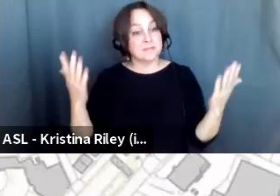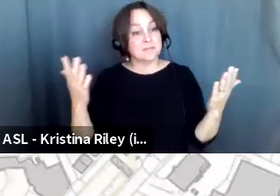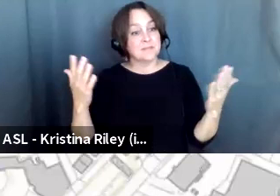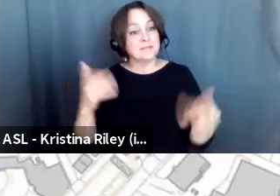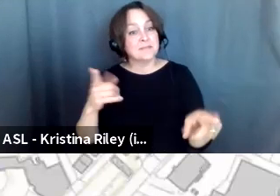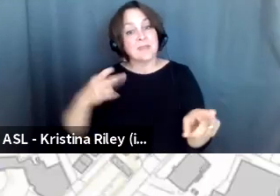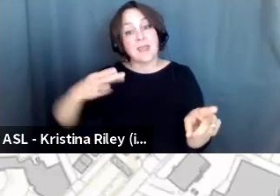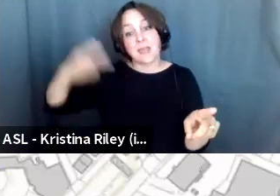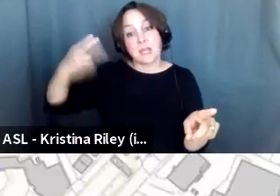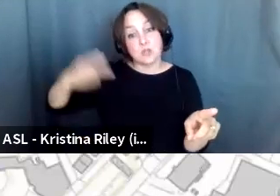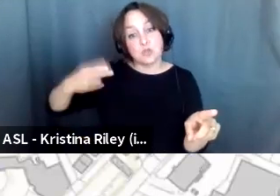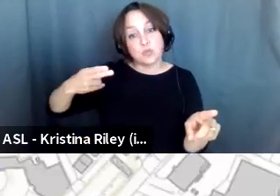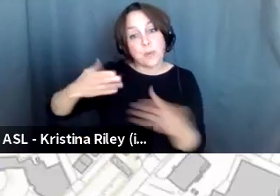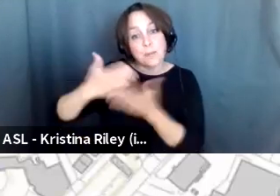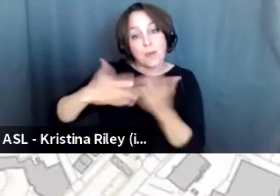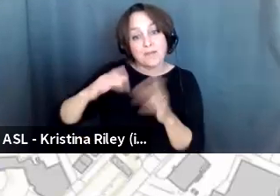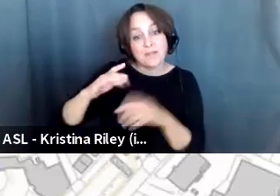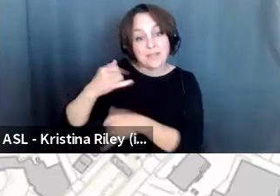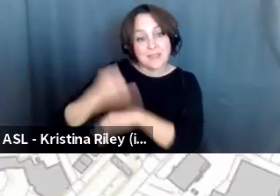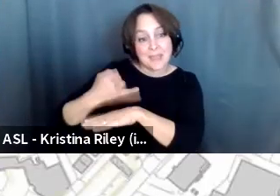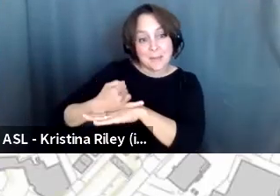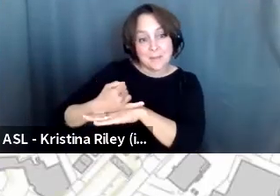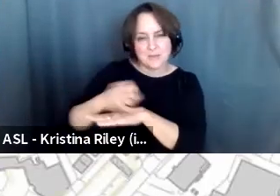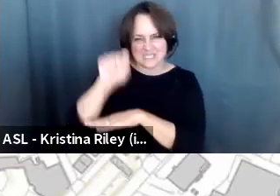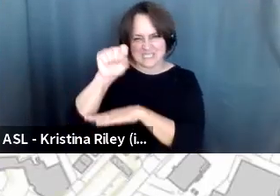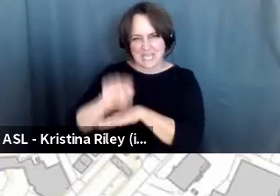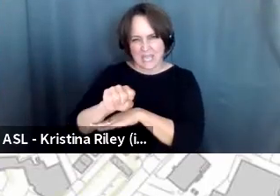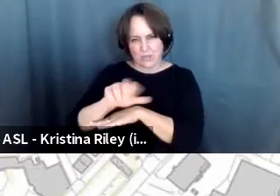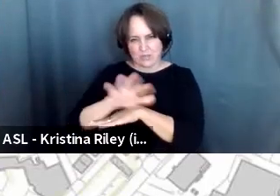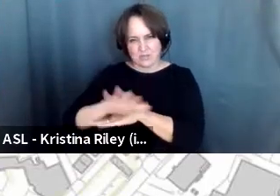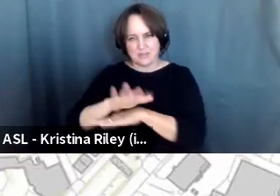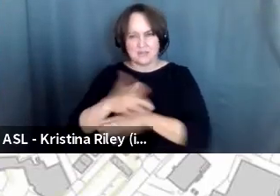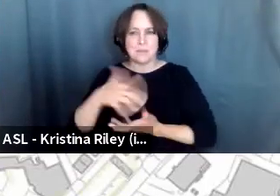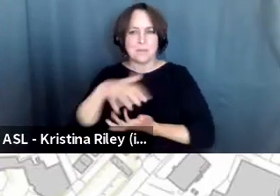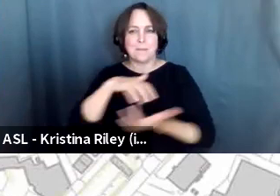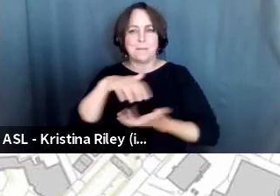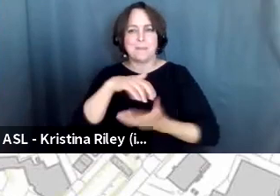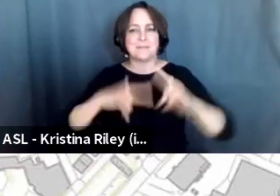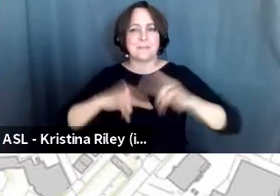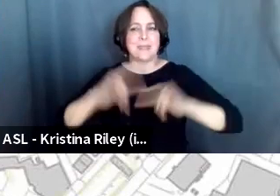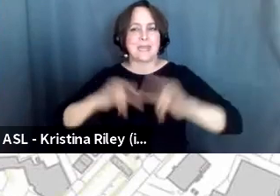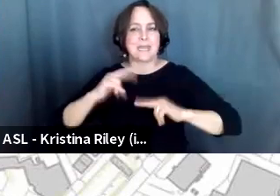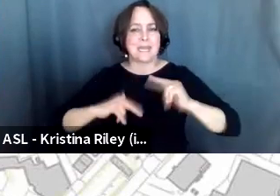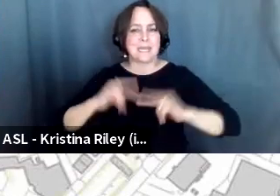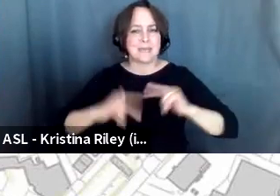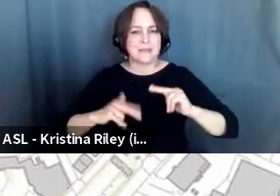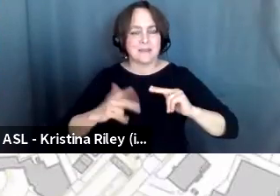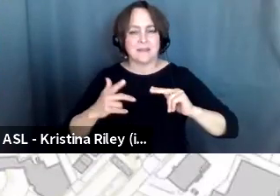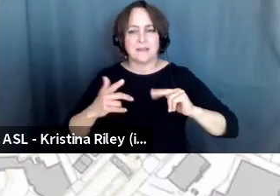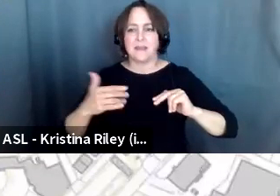The historic part of the campus is towards the south. It has a mixture of buildings dating over the last